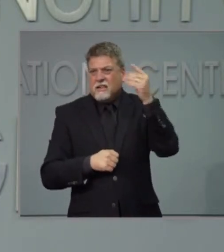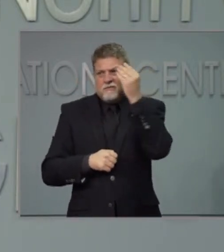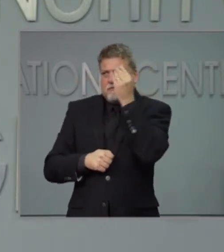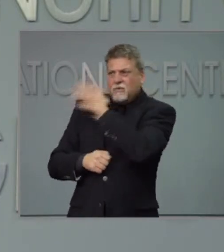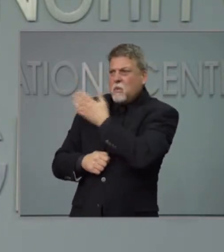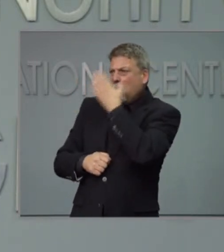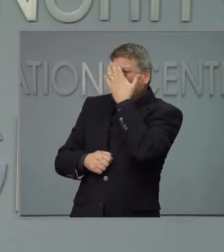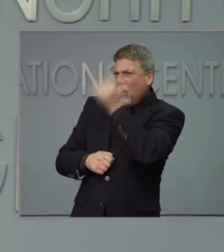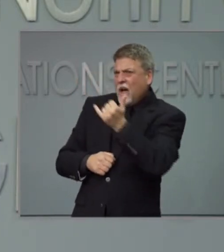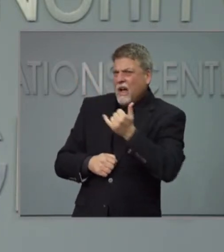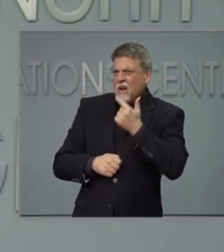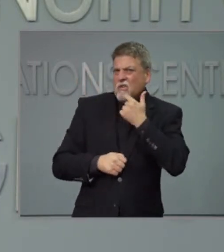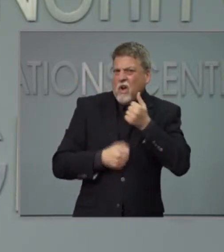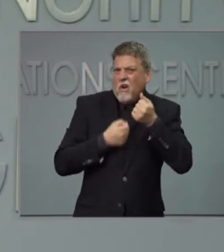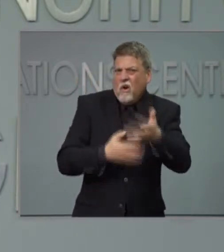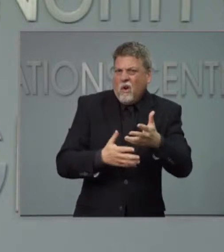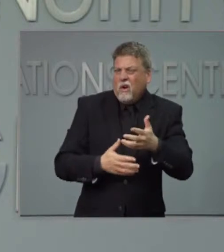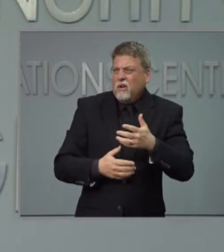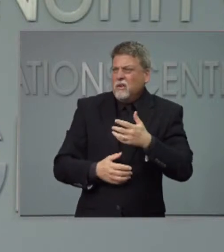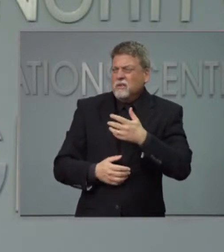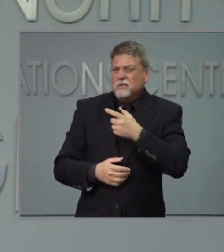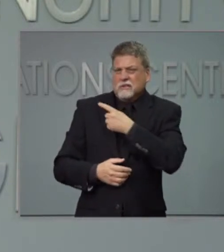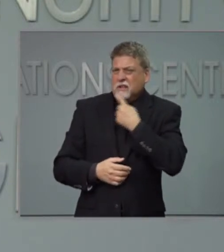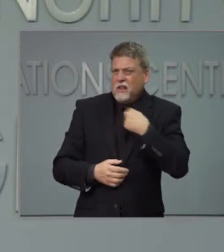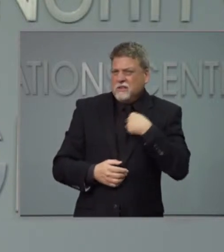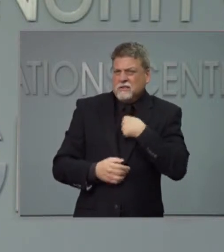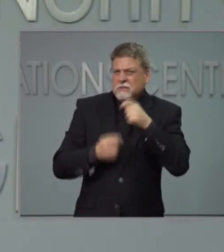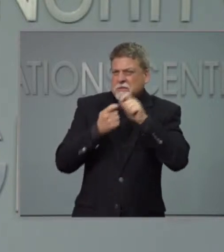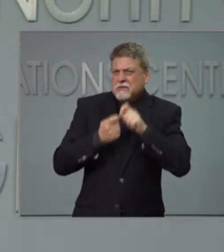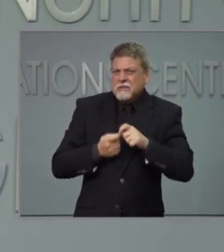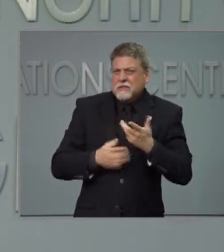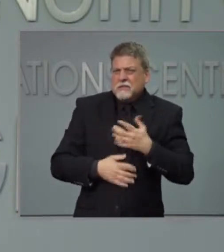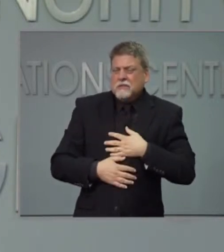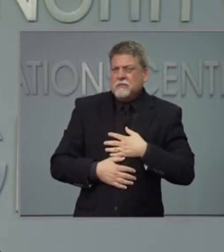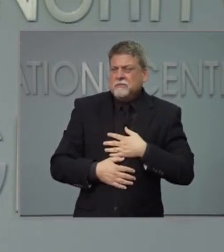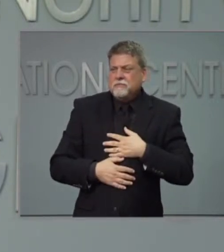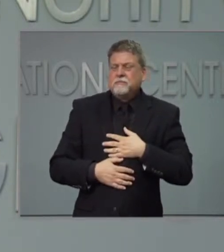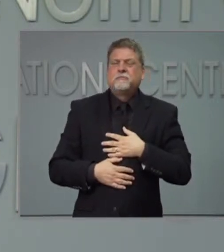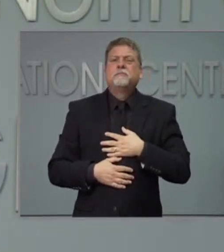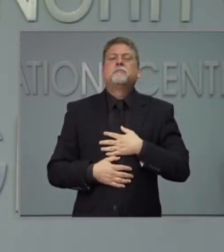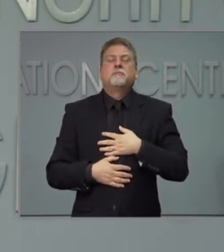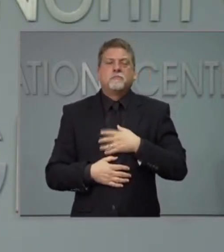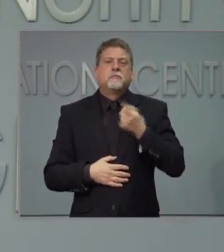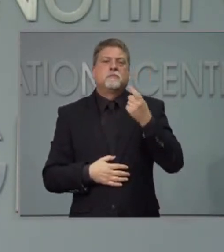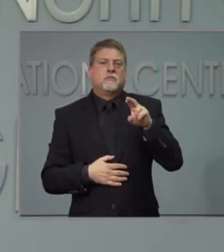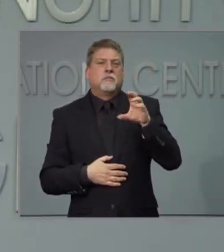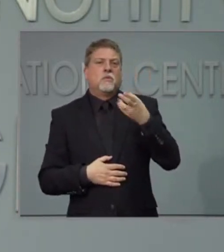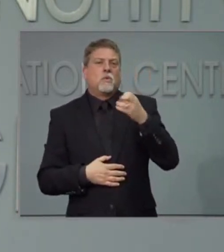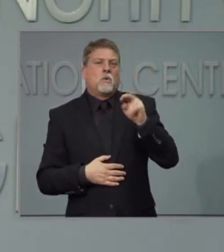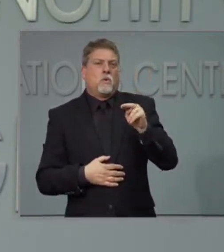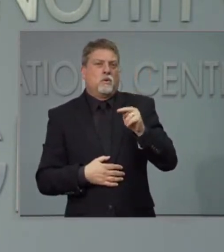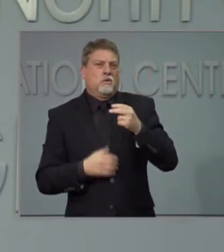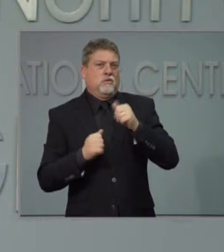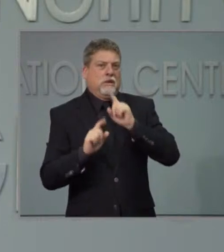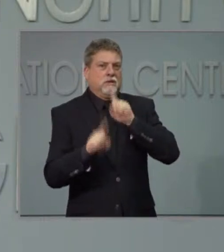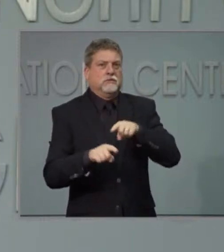those hotspots are, those viral hotspots are in those counties? Dr. Cohen, I'll let you take that.